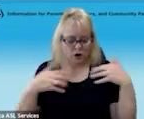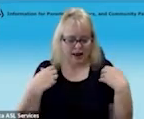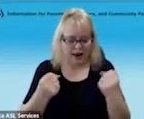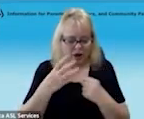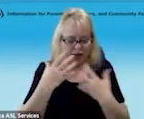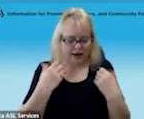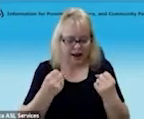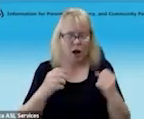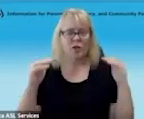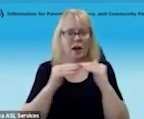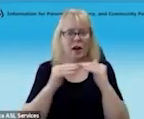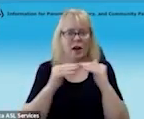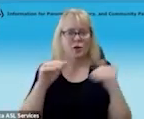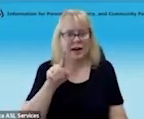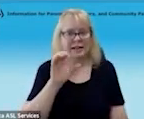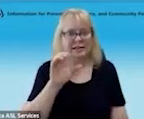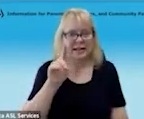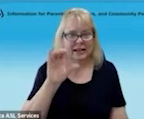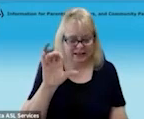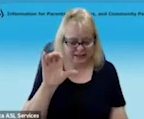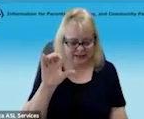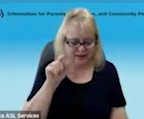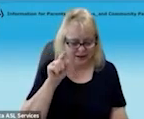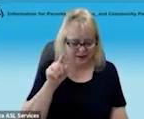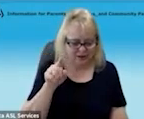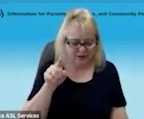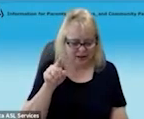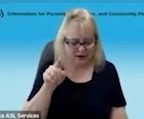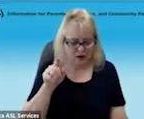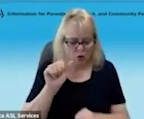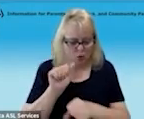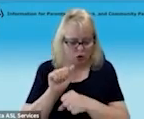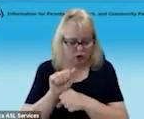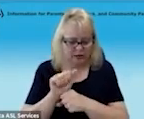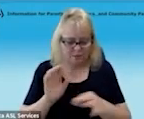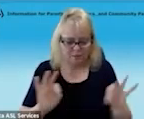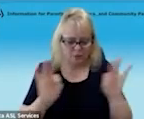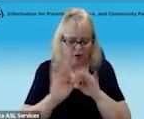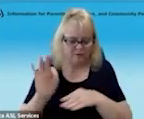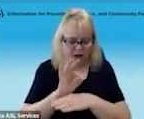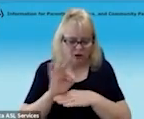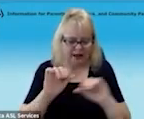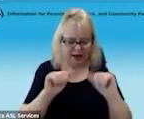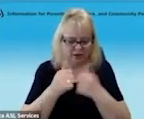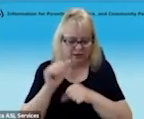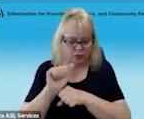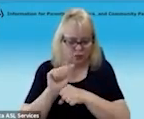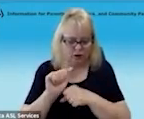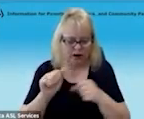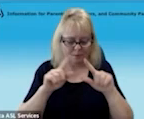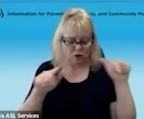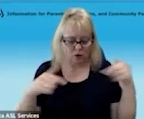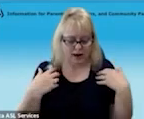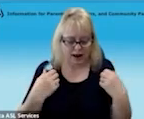Leandra Sri-LaBird, Associate Director for Minority Health and Health Equity at the CDC. In this capacity,